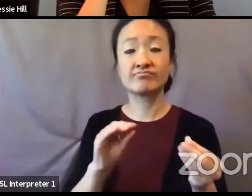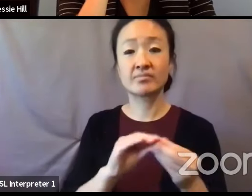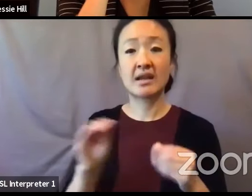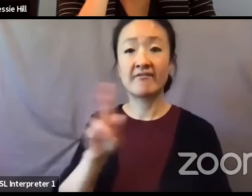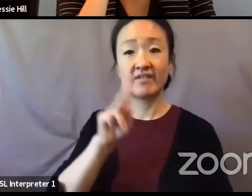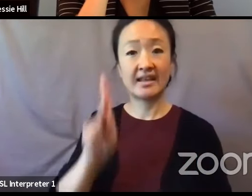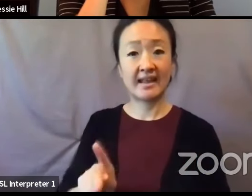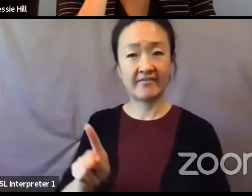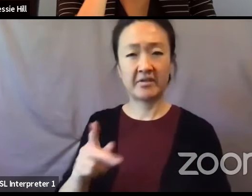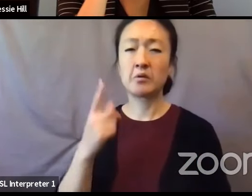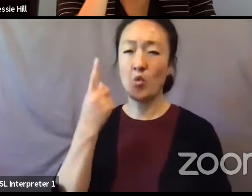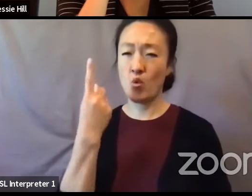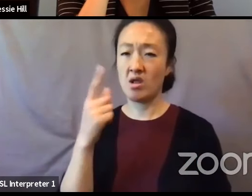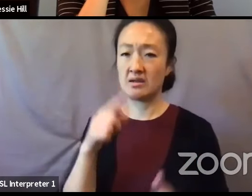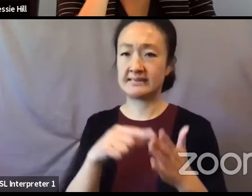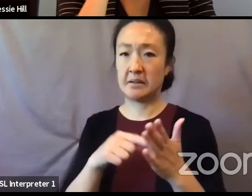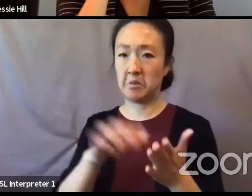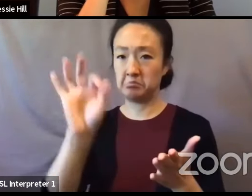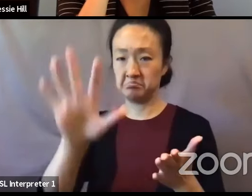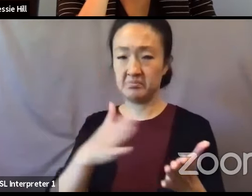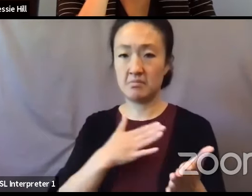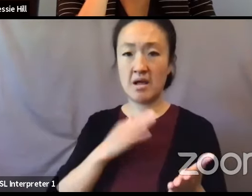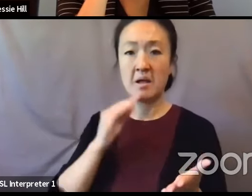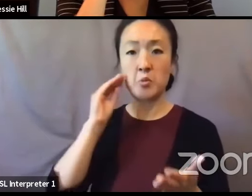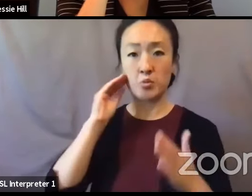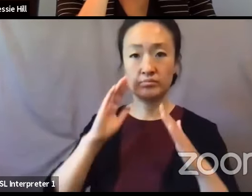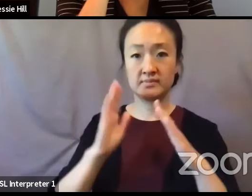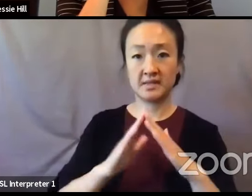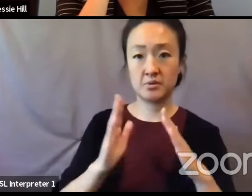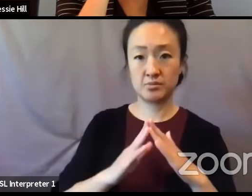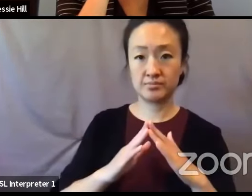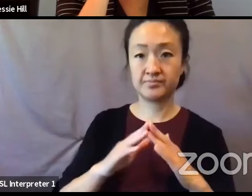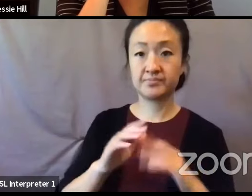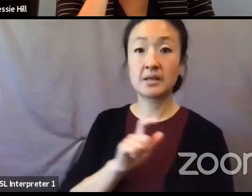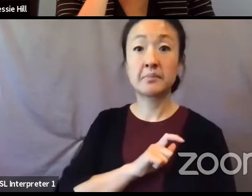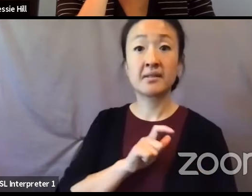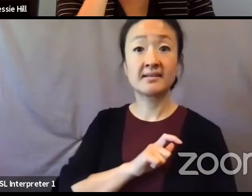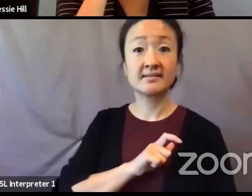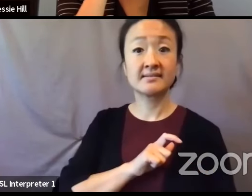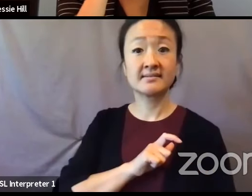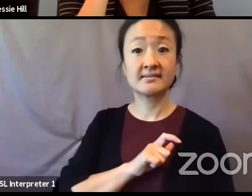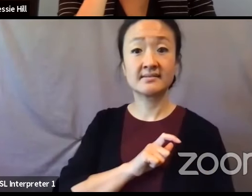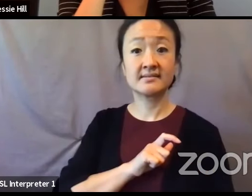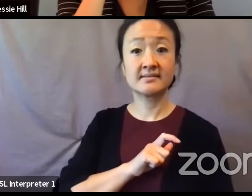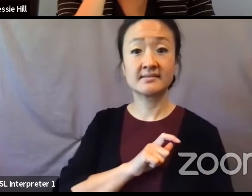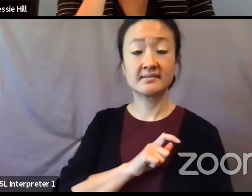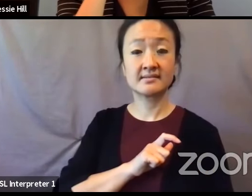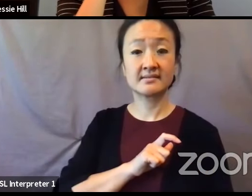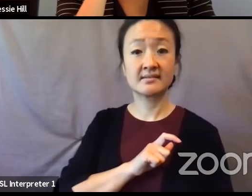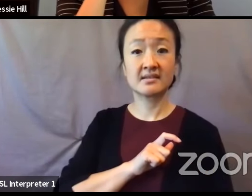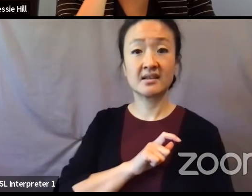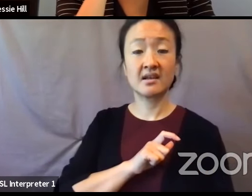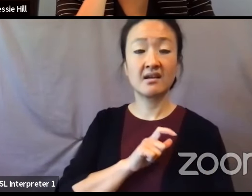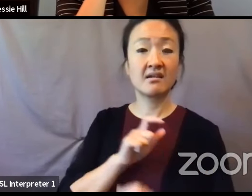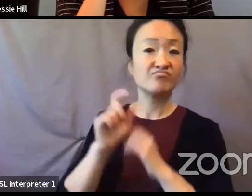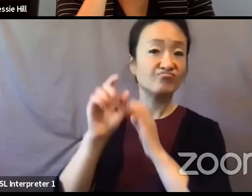of my hometown, where the police essentially turned a blind eye